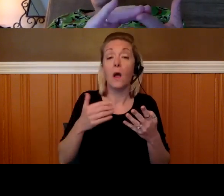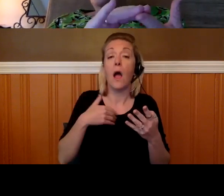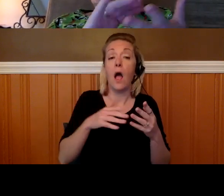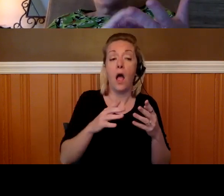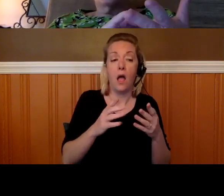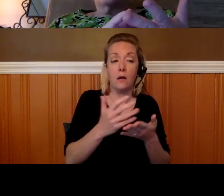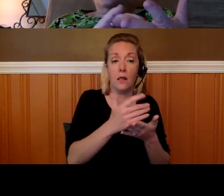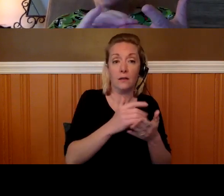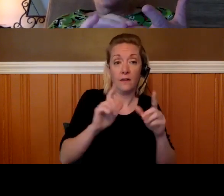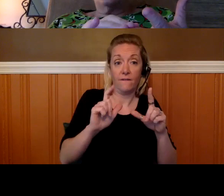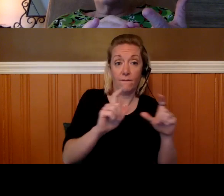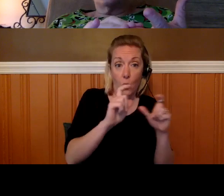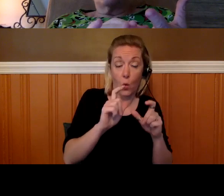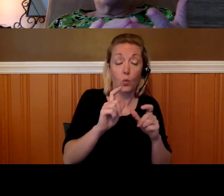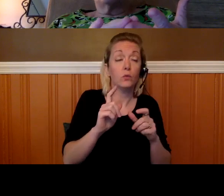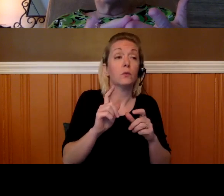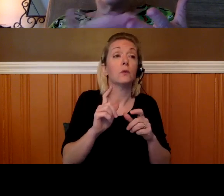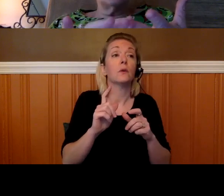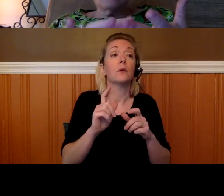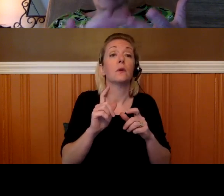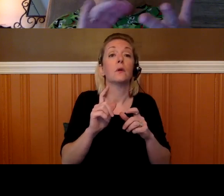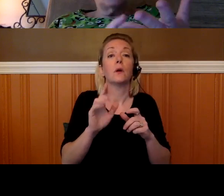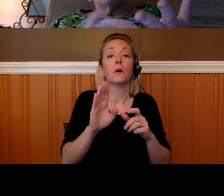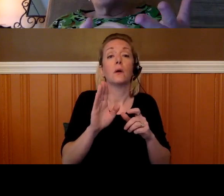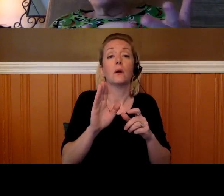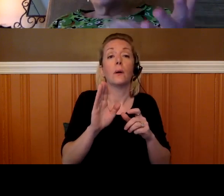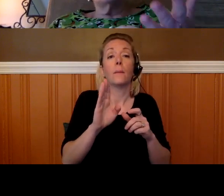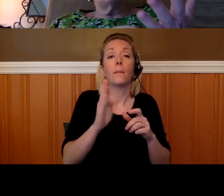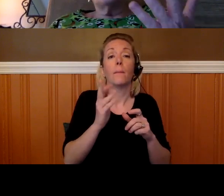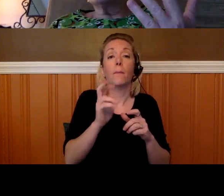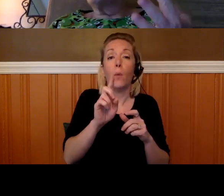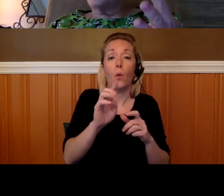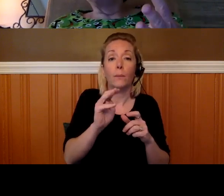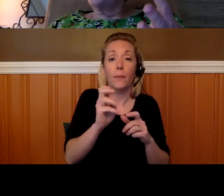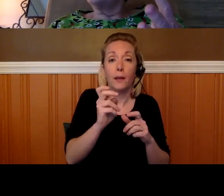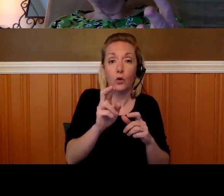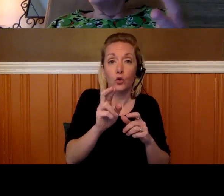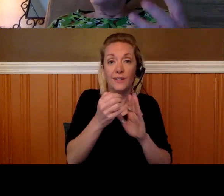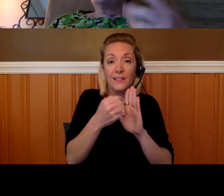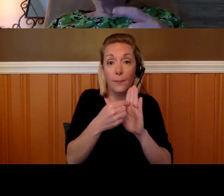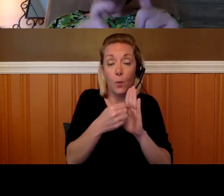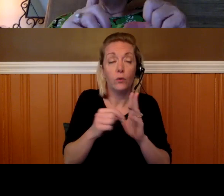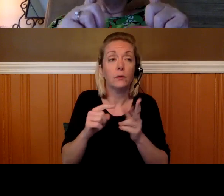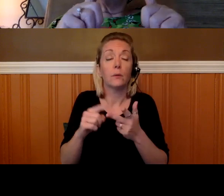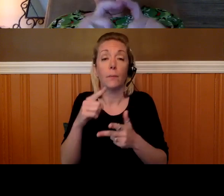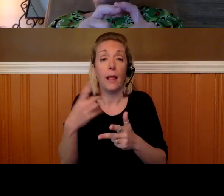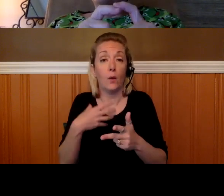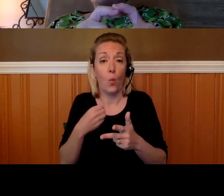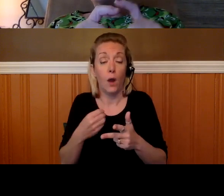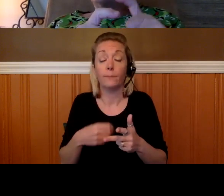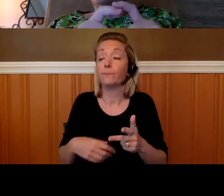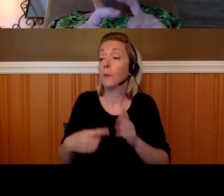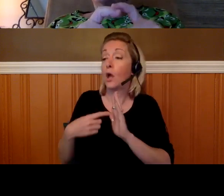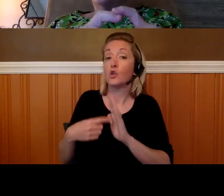had realistic, and I had board maker symbols and black and white. And I showed her the black and white symbol of the horse and